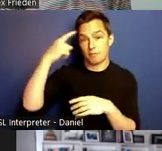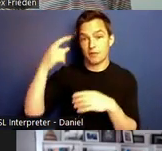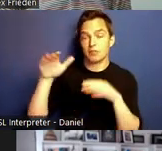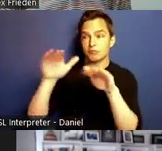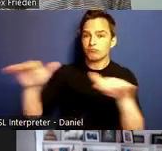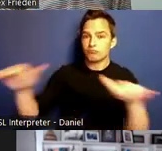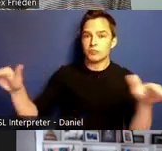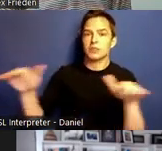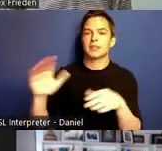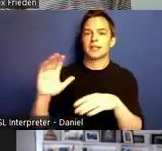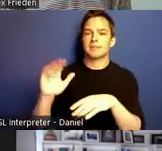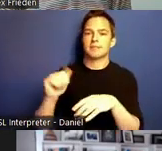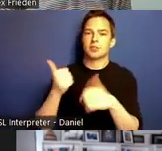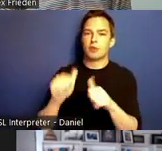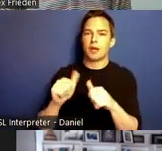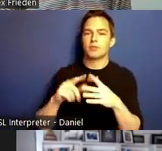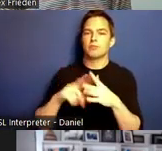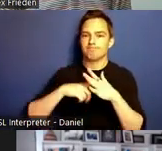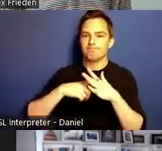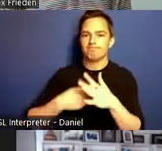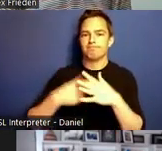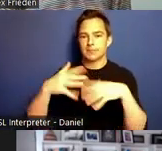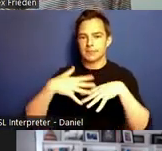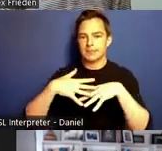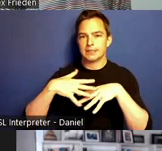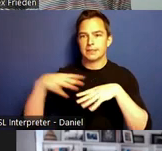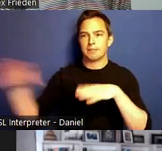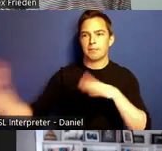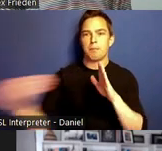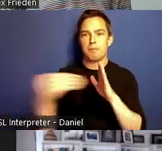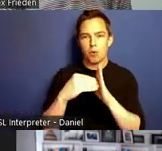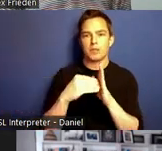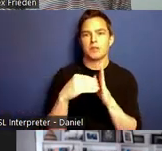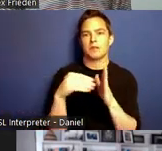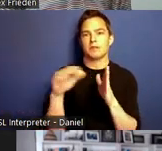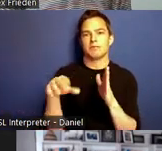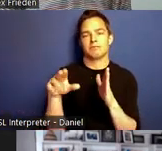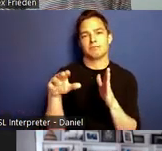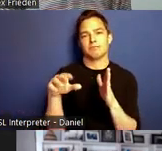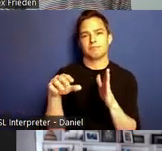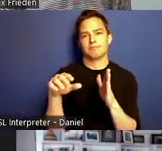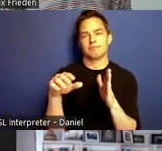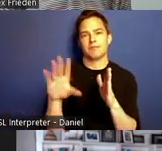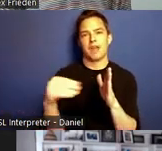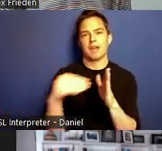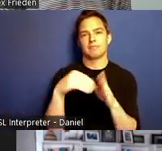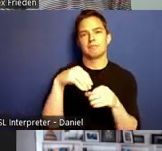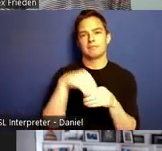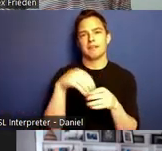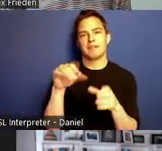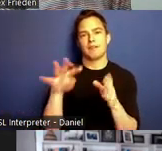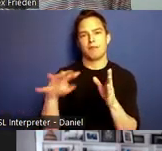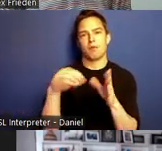the regulation actually in the rule signed. I mean, many of us, when the act